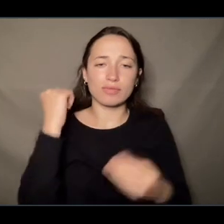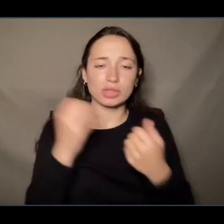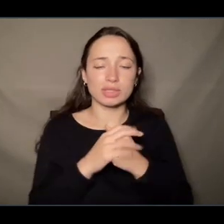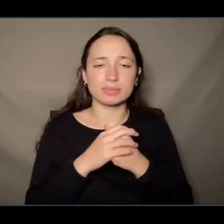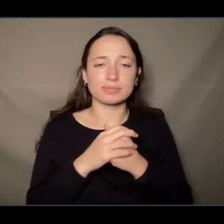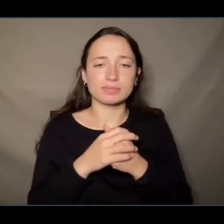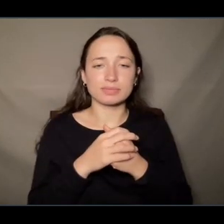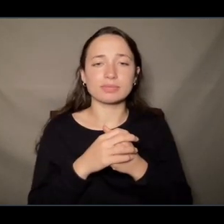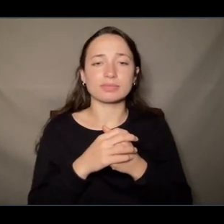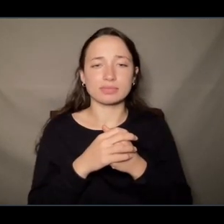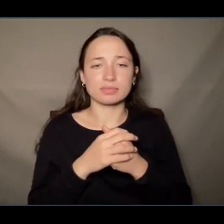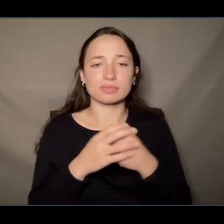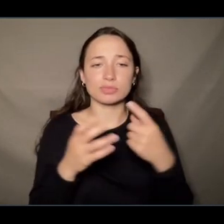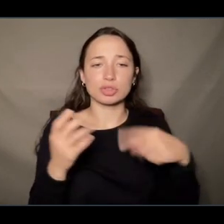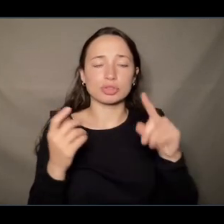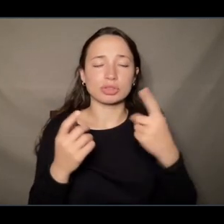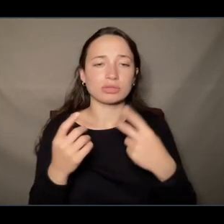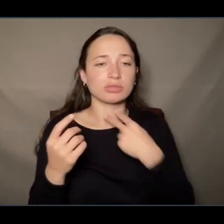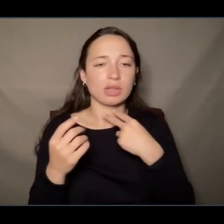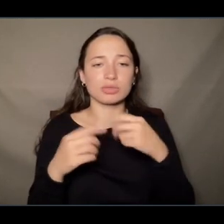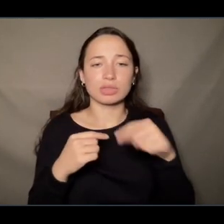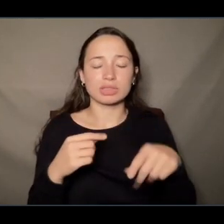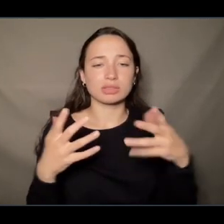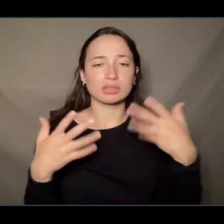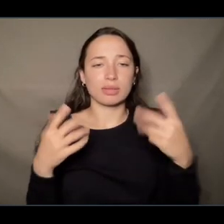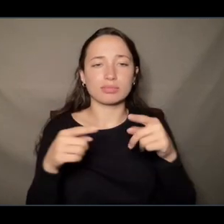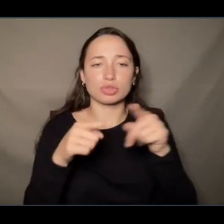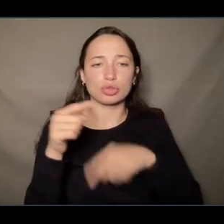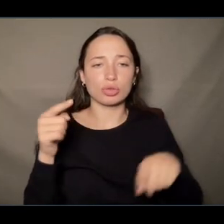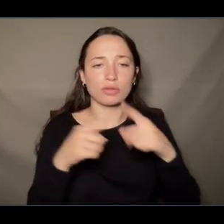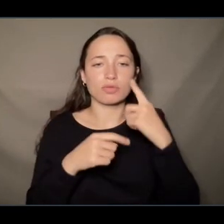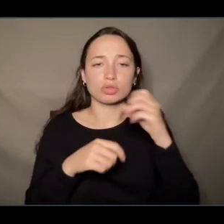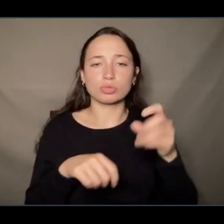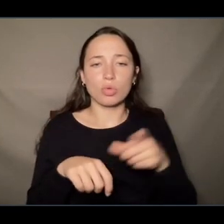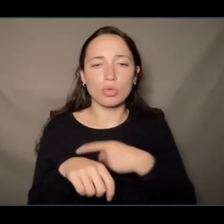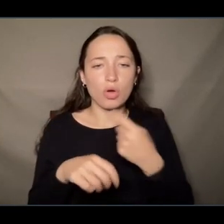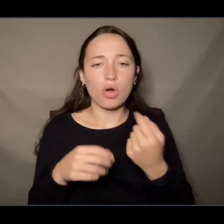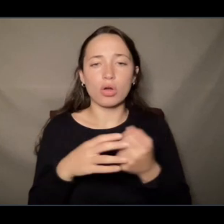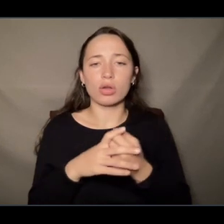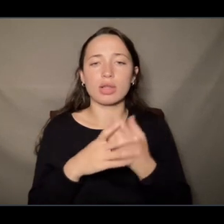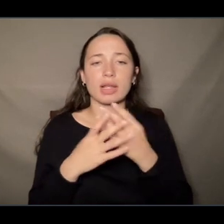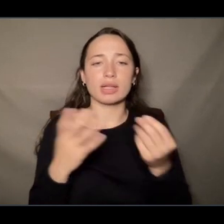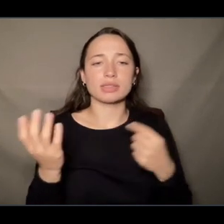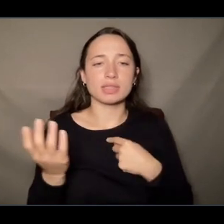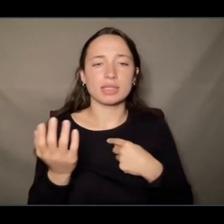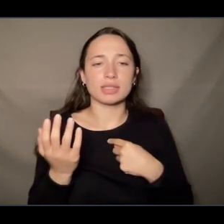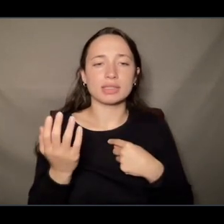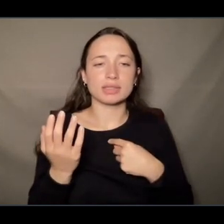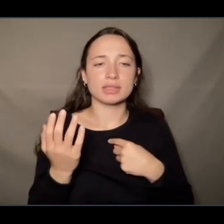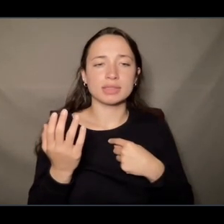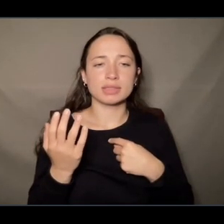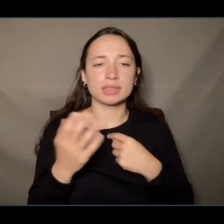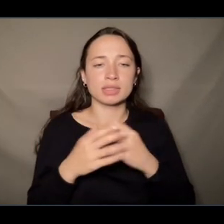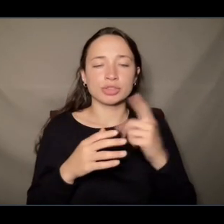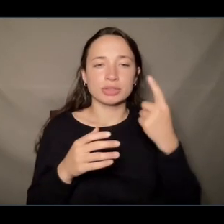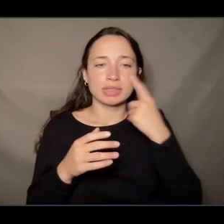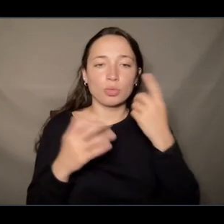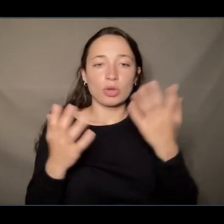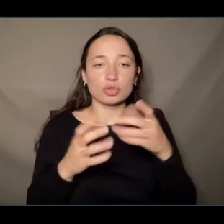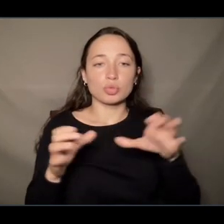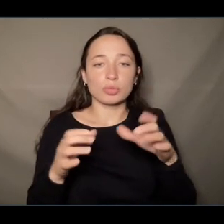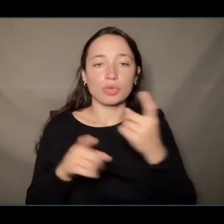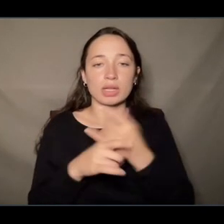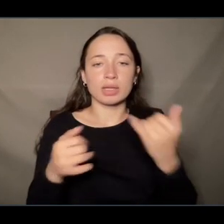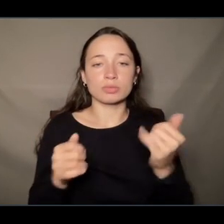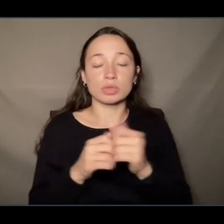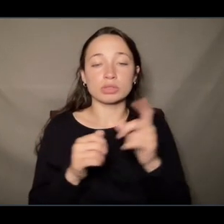They've just been stuck in this, you know, circle for so long. And I just think what you're doing